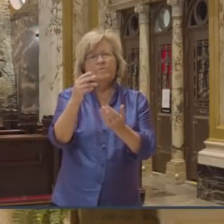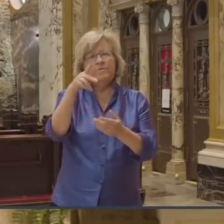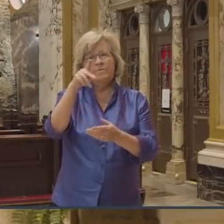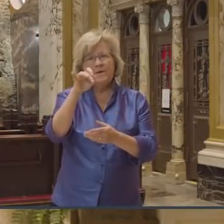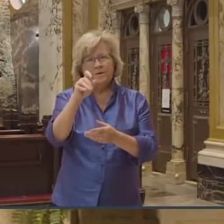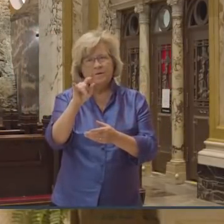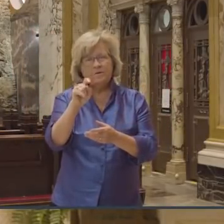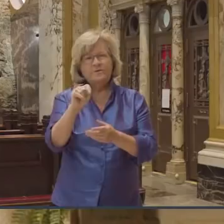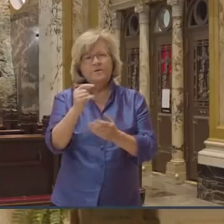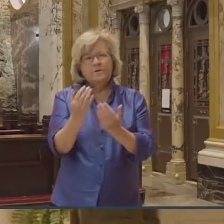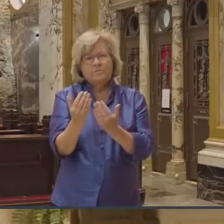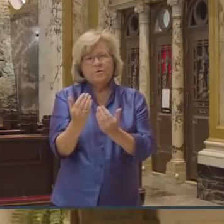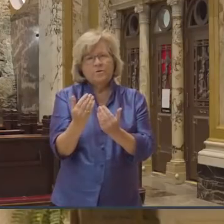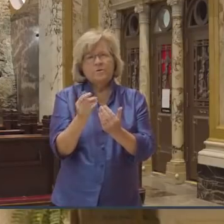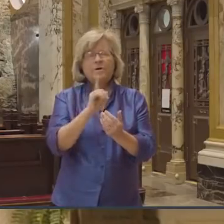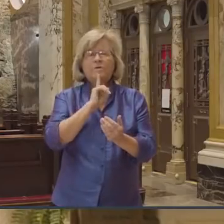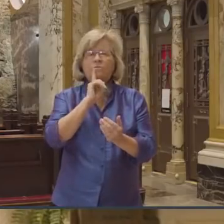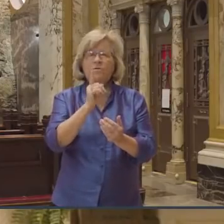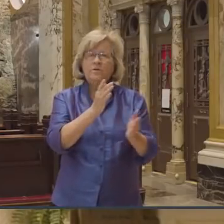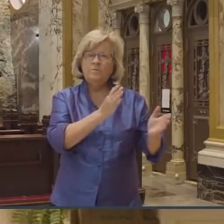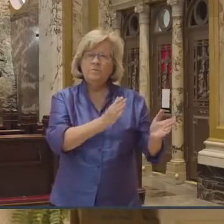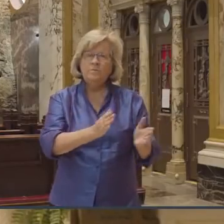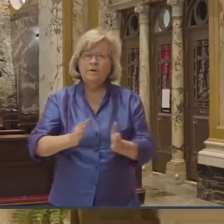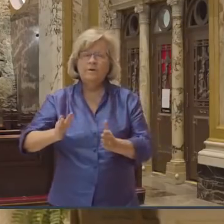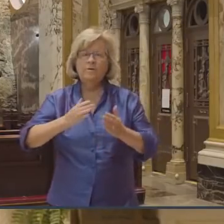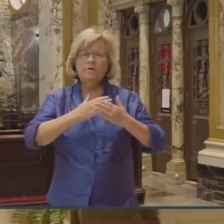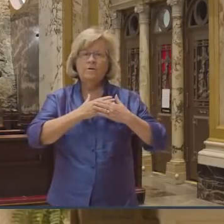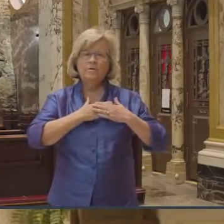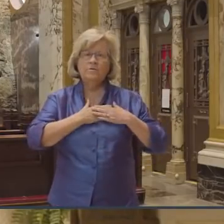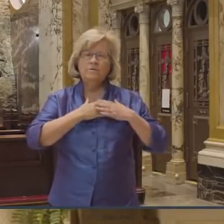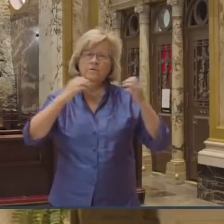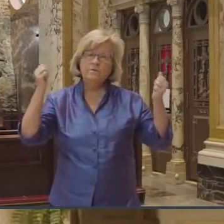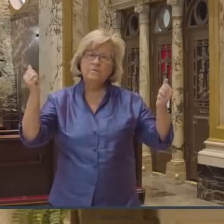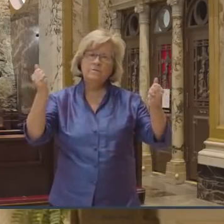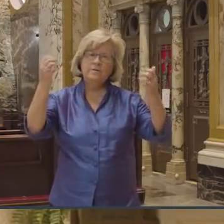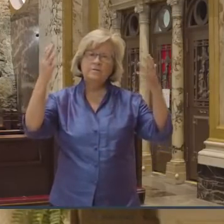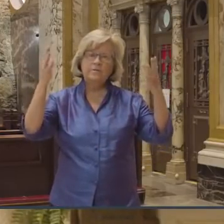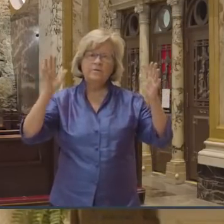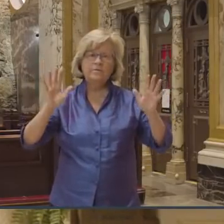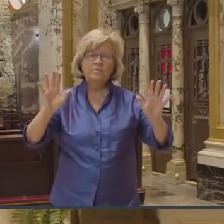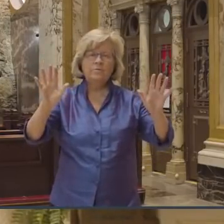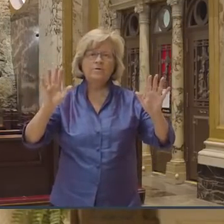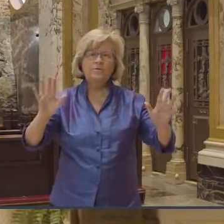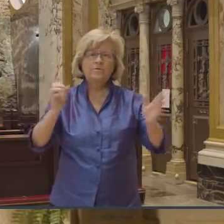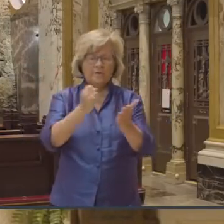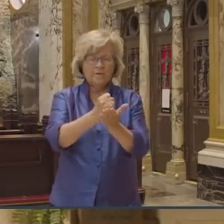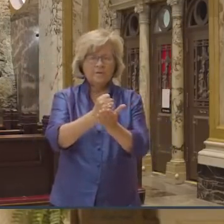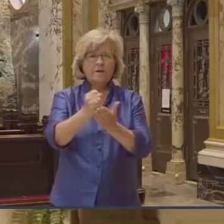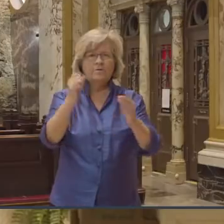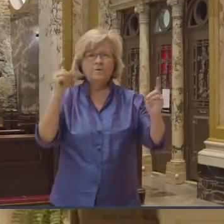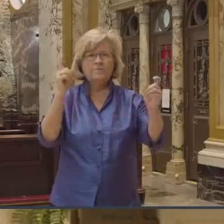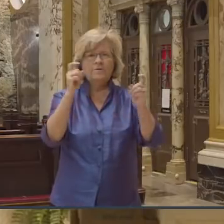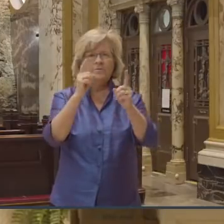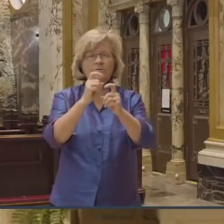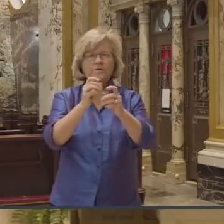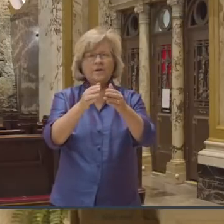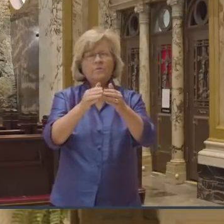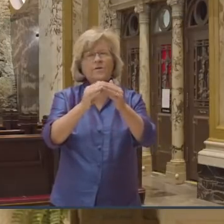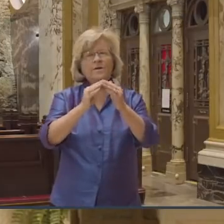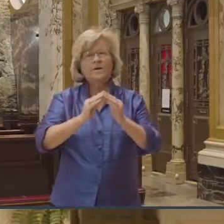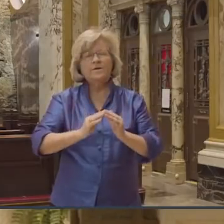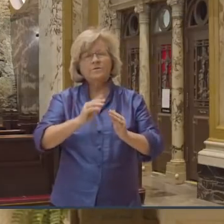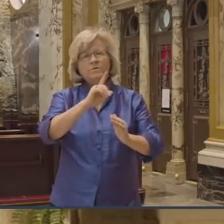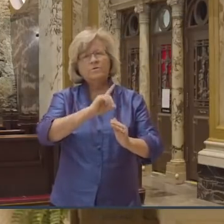now for a moment to truly prepare our hearts to celebrate these wondrous and sacred mysteries as we ask the Lord now